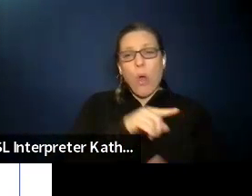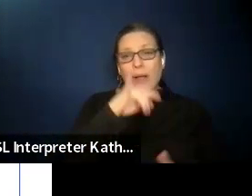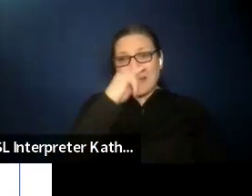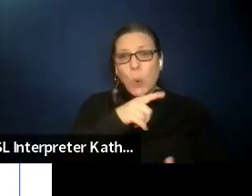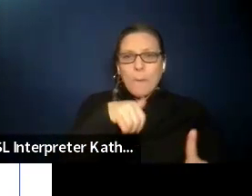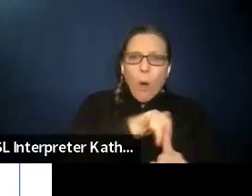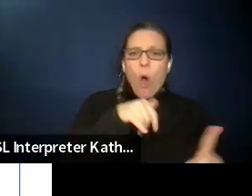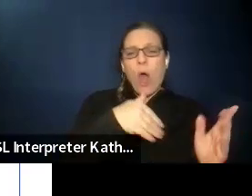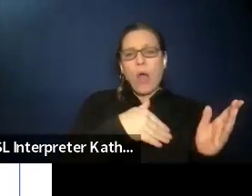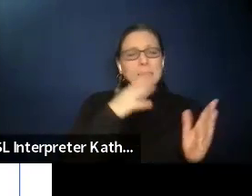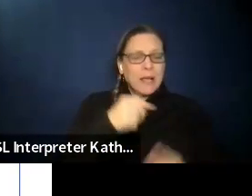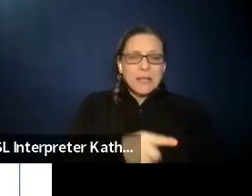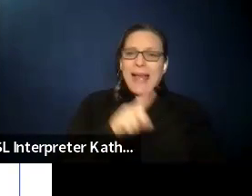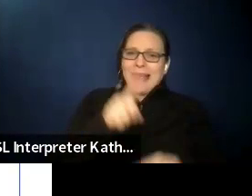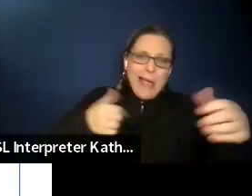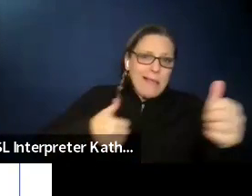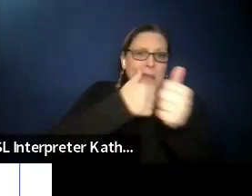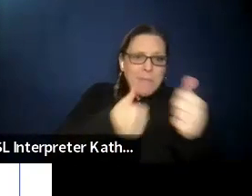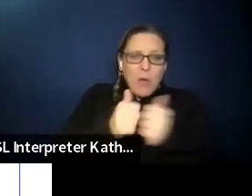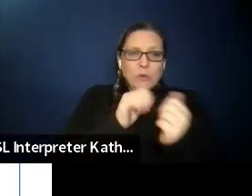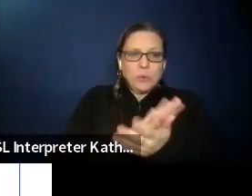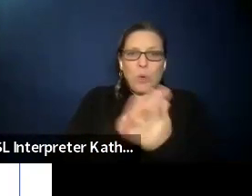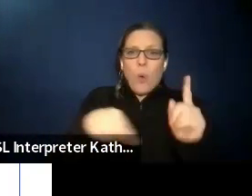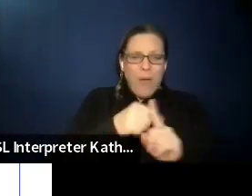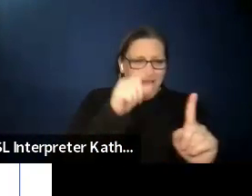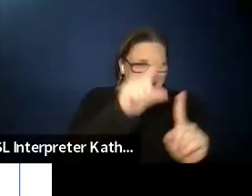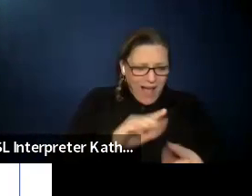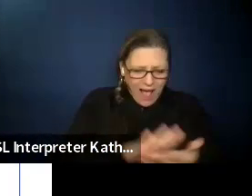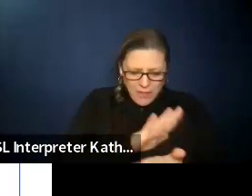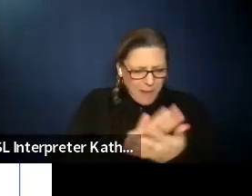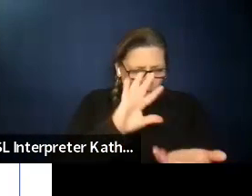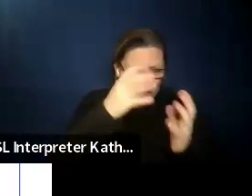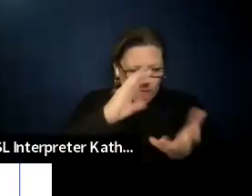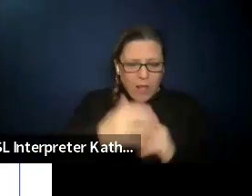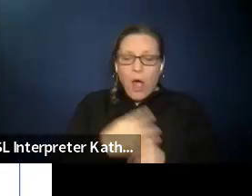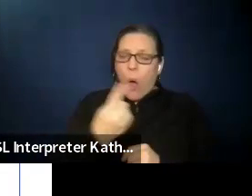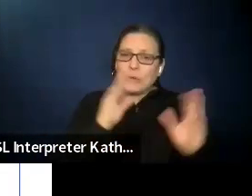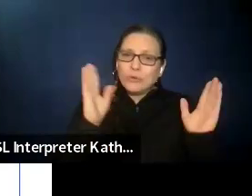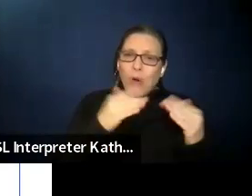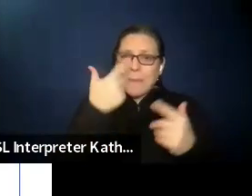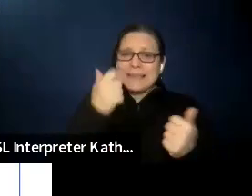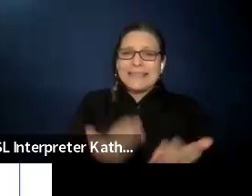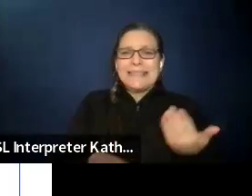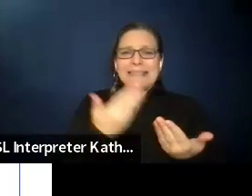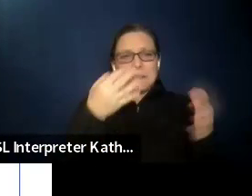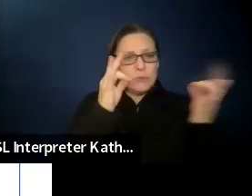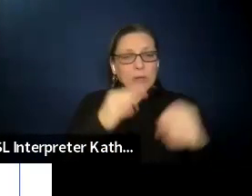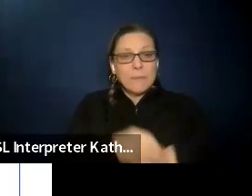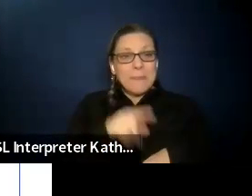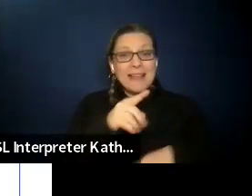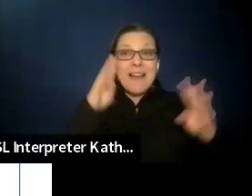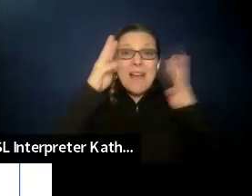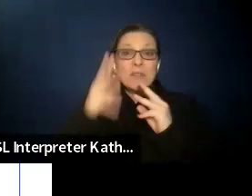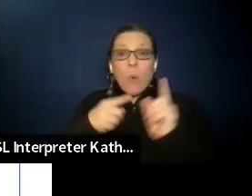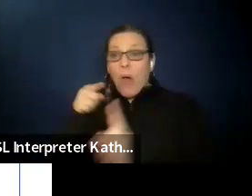who can't keep up in school when the letters refuse to stay still on the page, and is constantly in trouble for getting distracted. In his fantasy